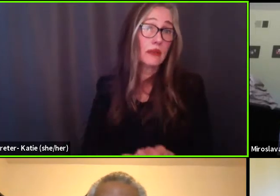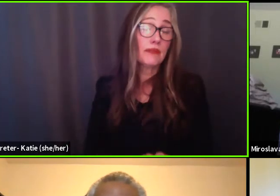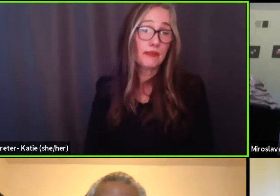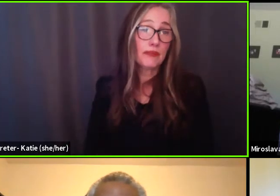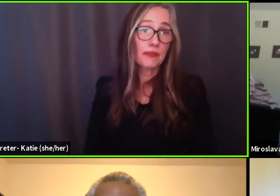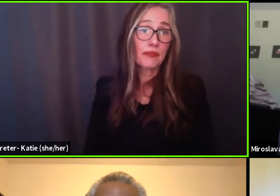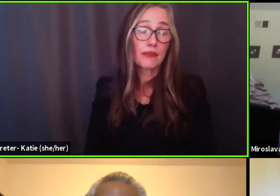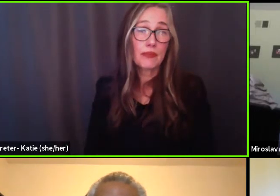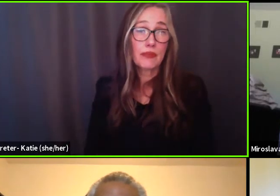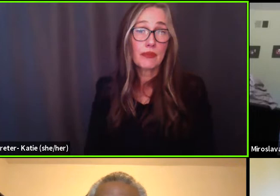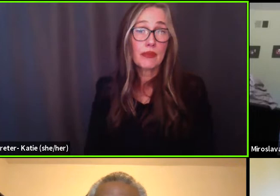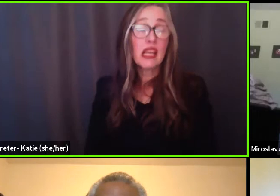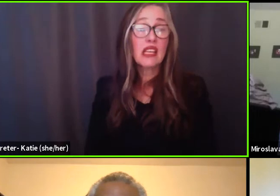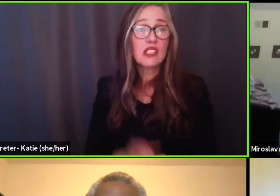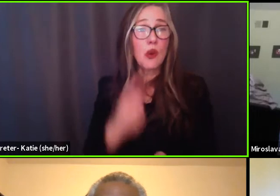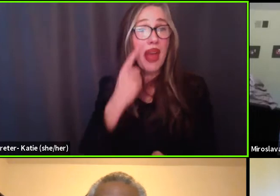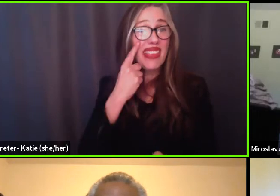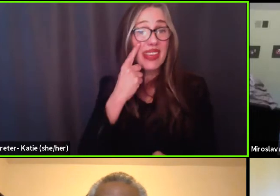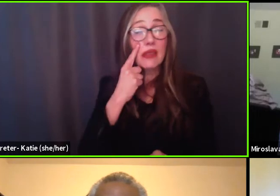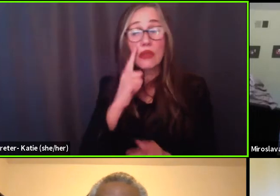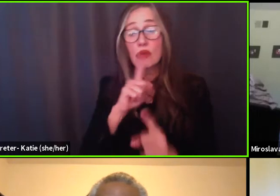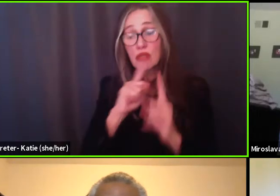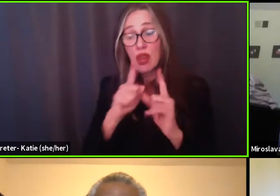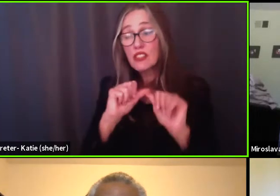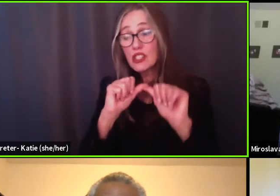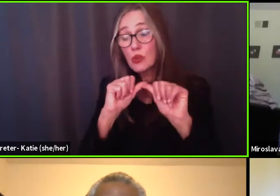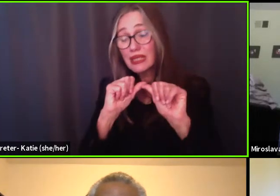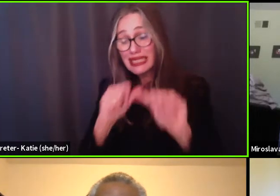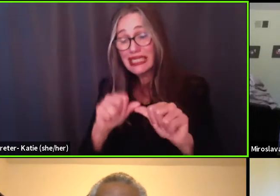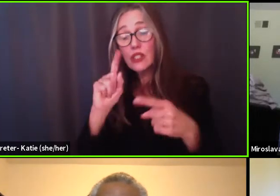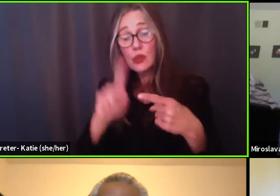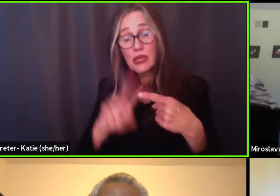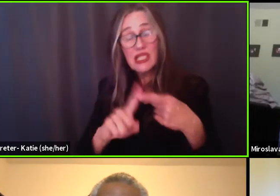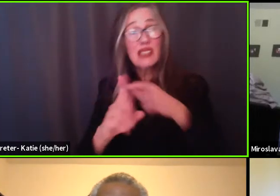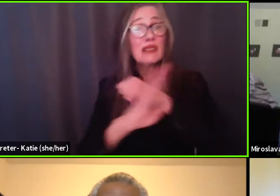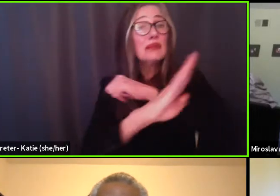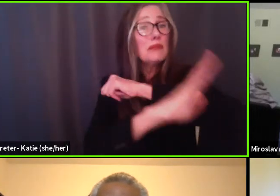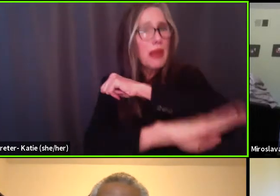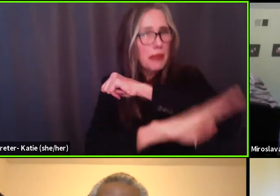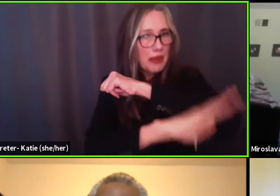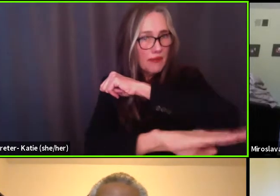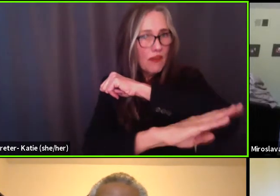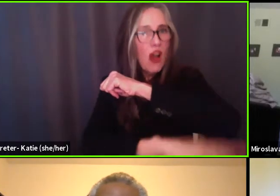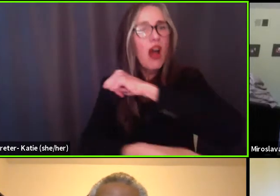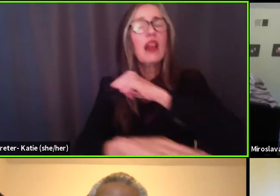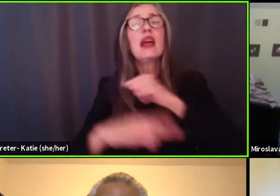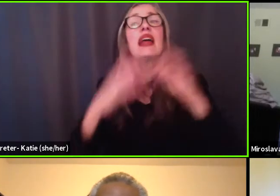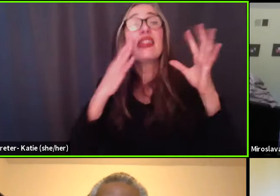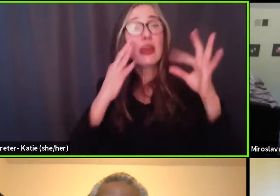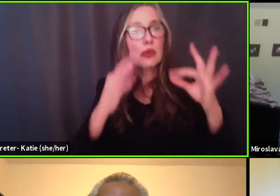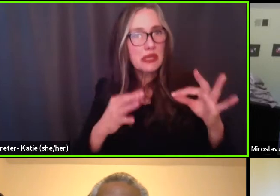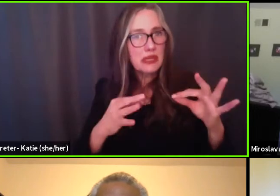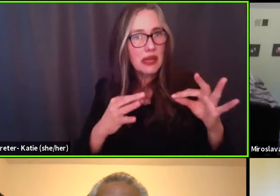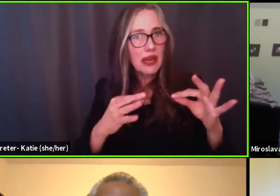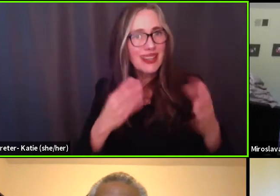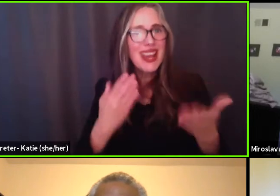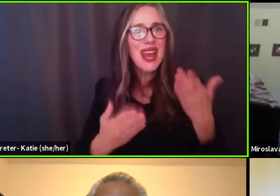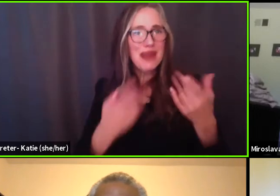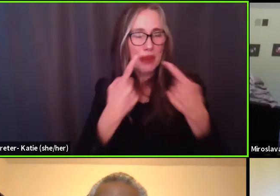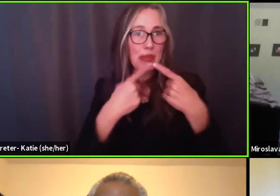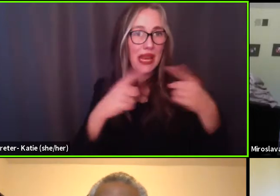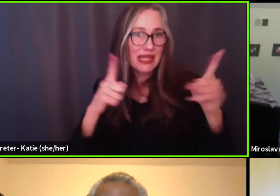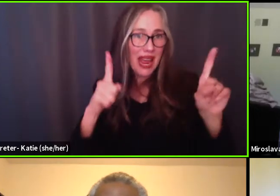point um this summer or early in the fall semester um there will be some type of announcement about the uh activities